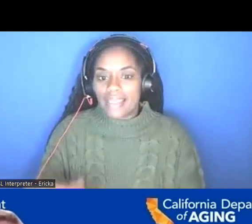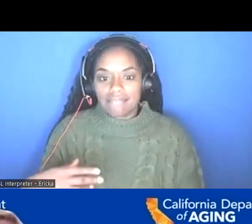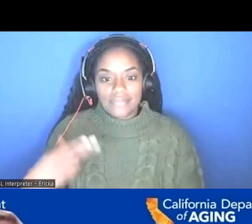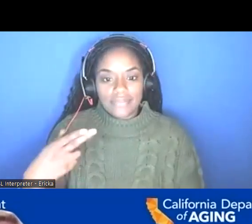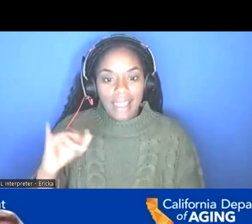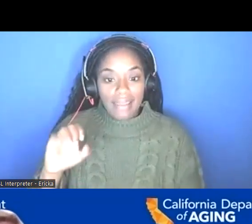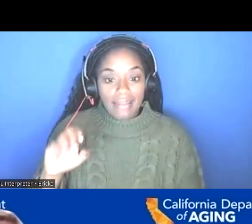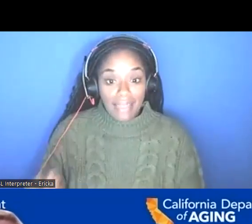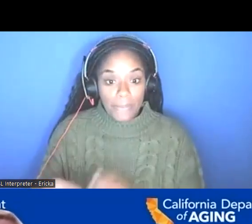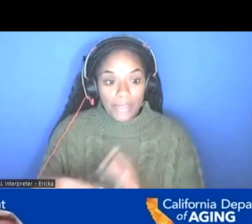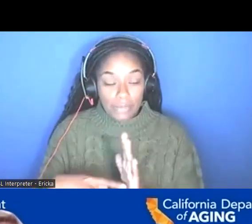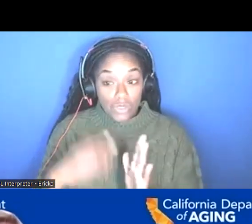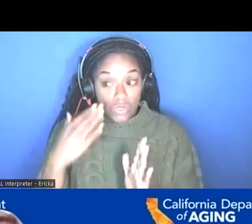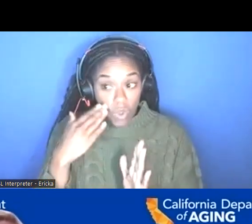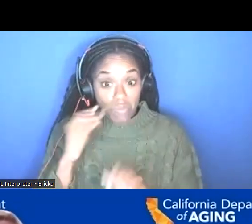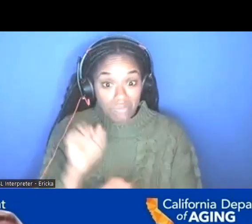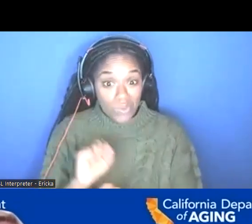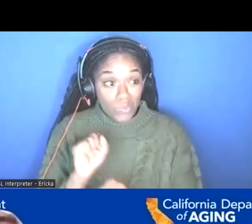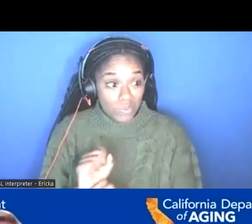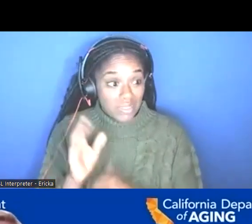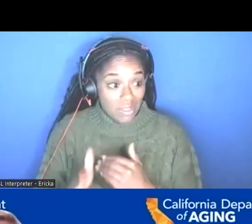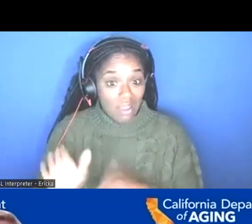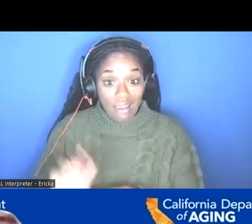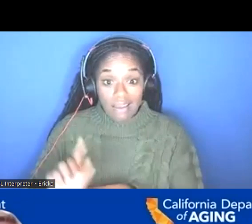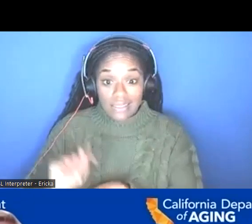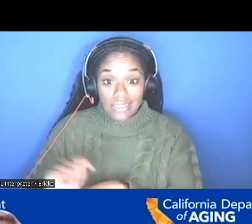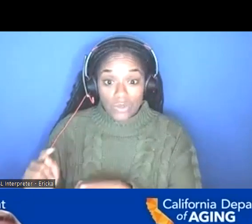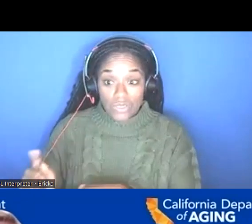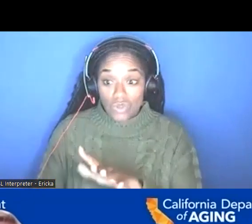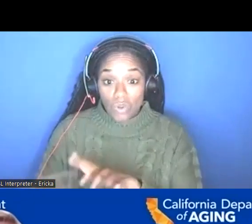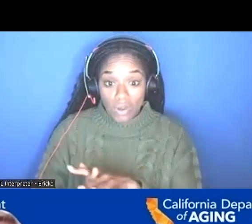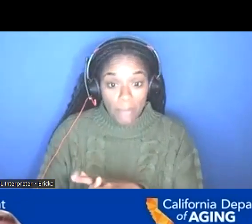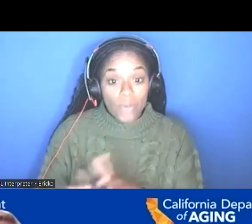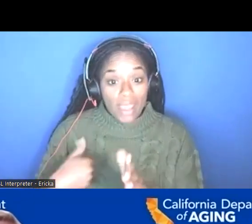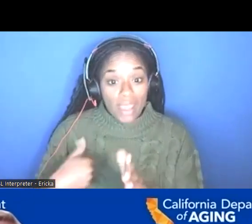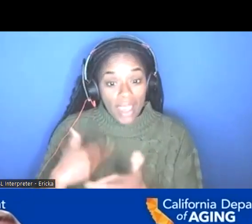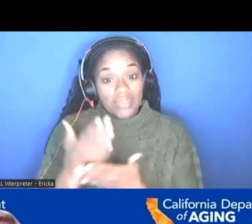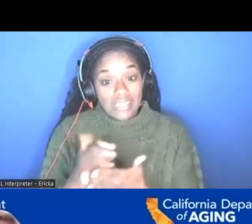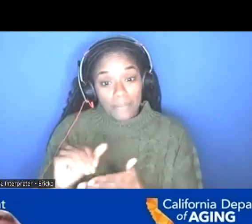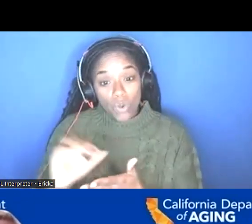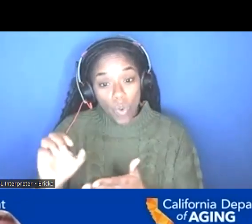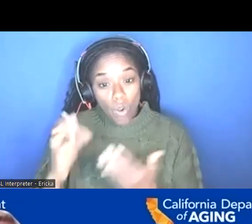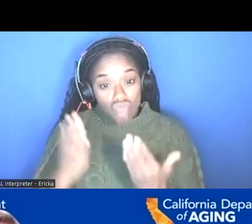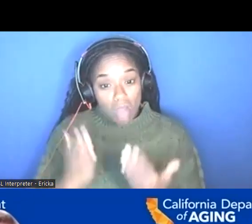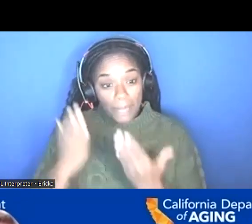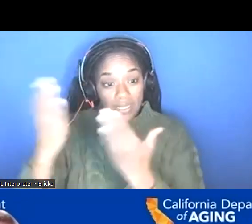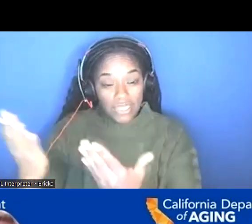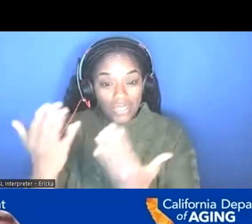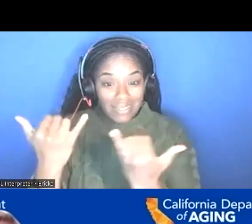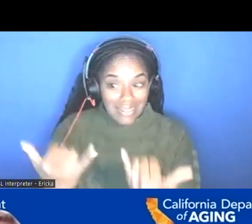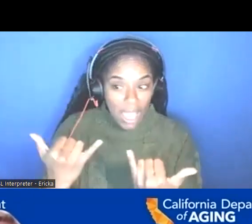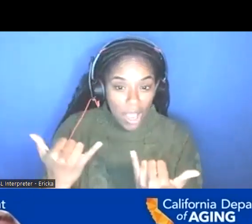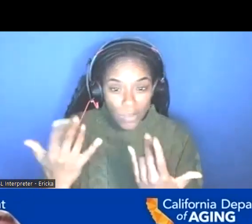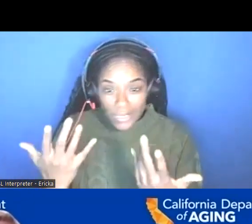that, okay, there was work that was done, a consultant came in, that there are some core recommendations, and it's kind of now in the penned mode